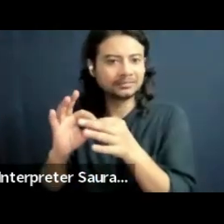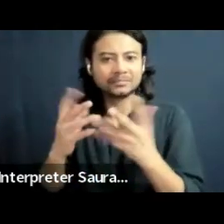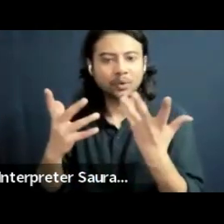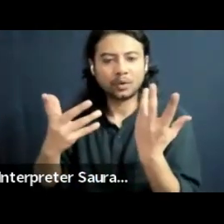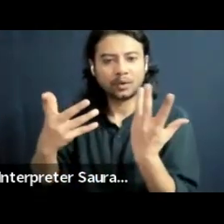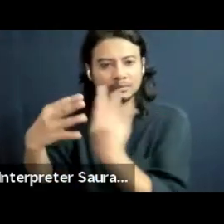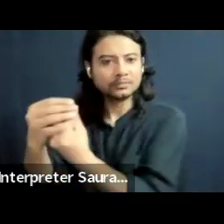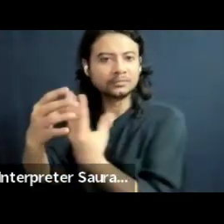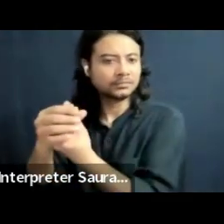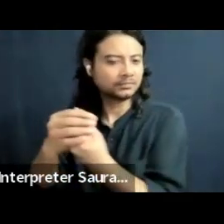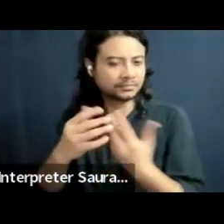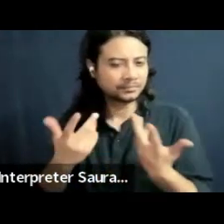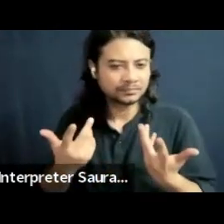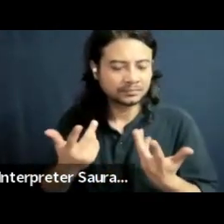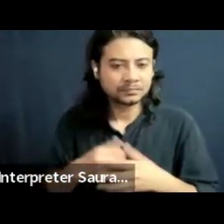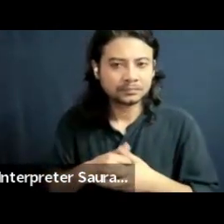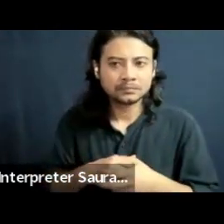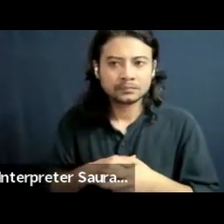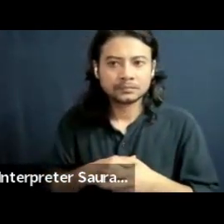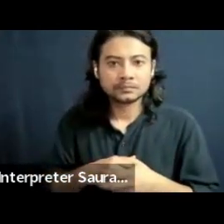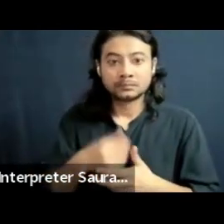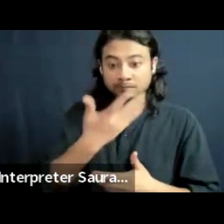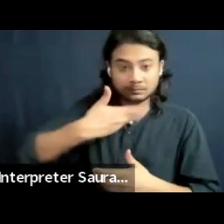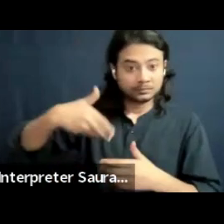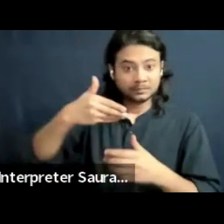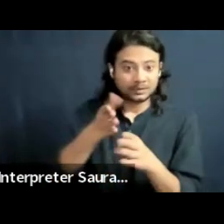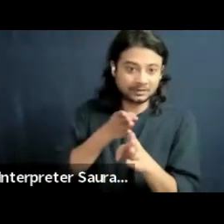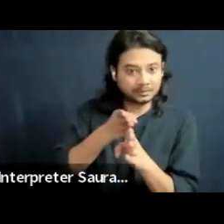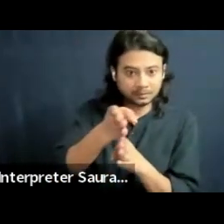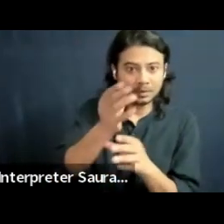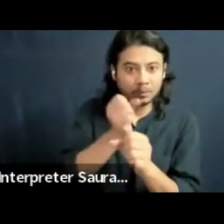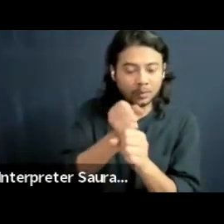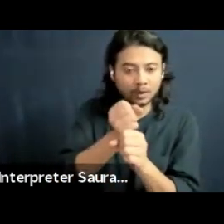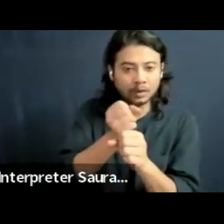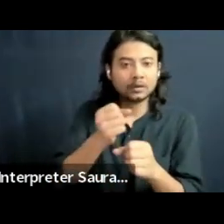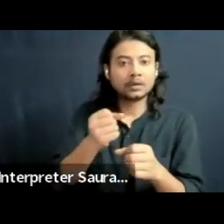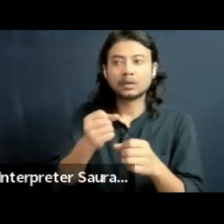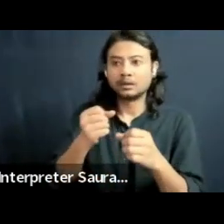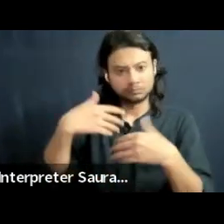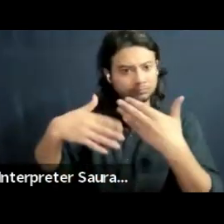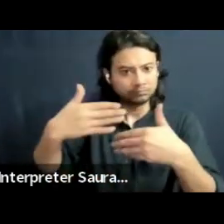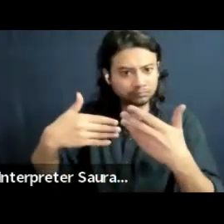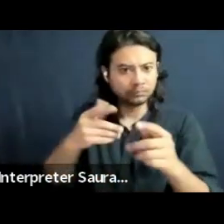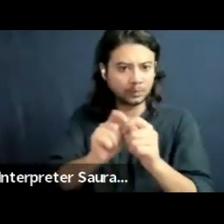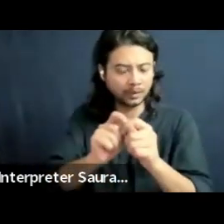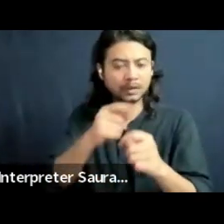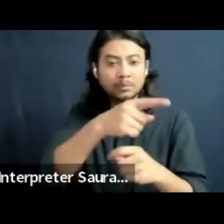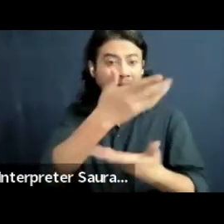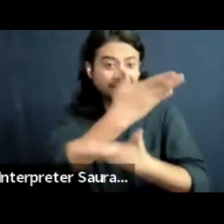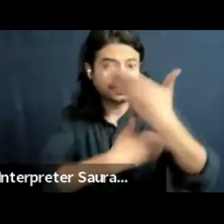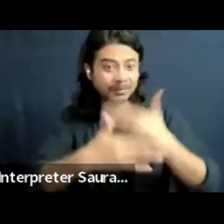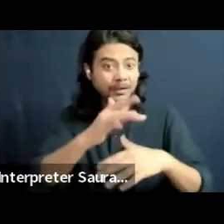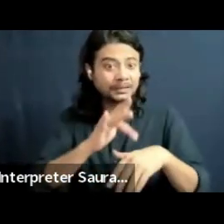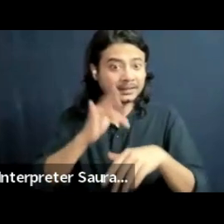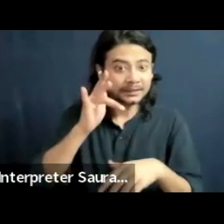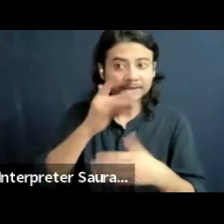don't have the information, training, or comfort working with disability that we need to really incorporate